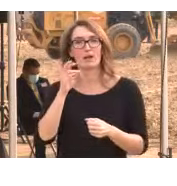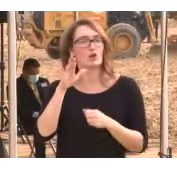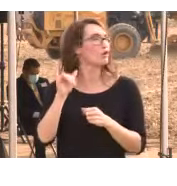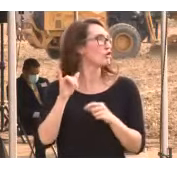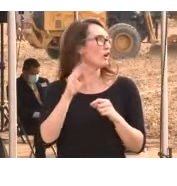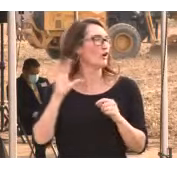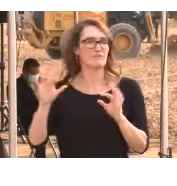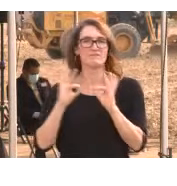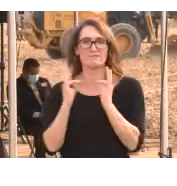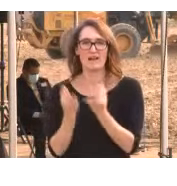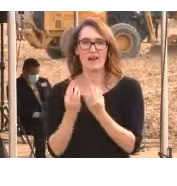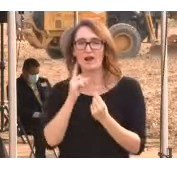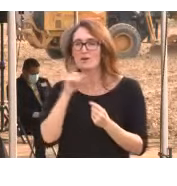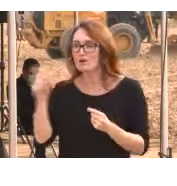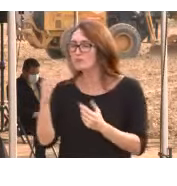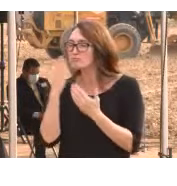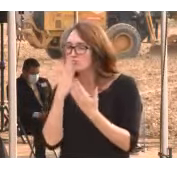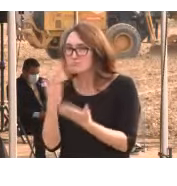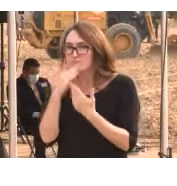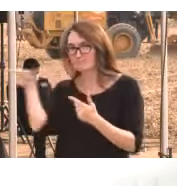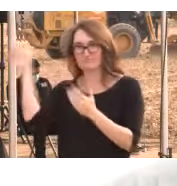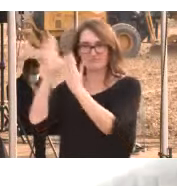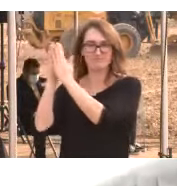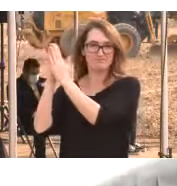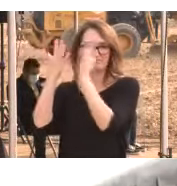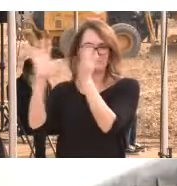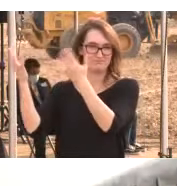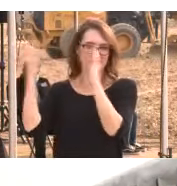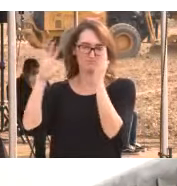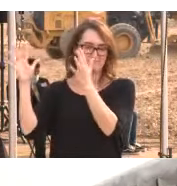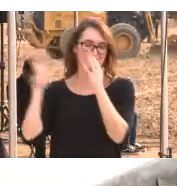family. You're a true community, yeah.